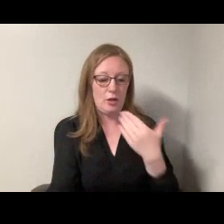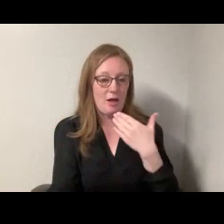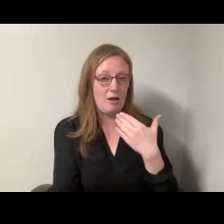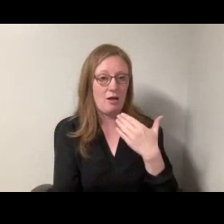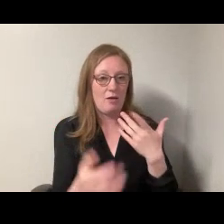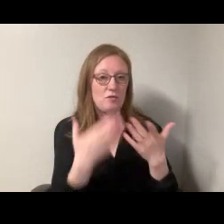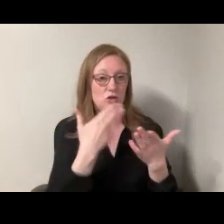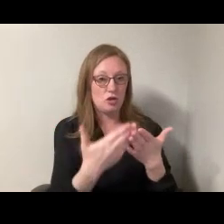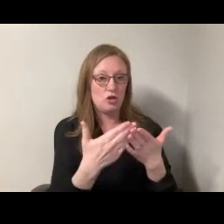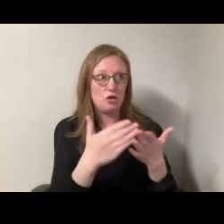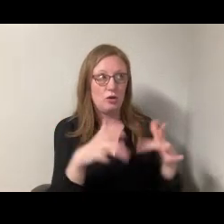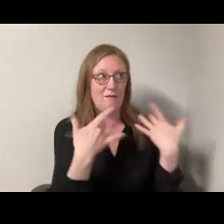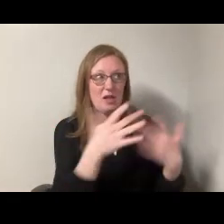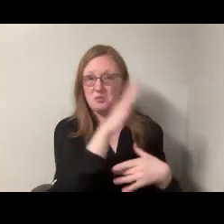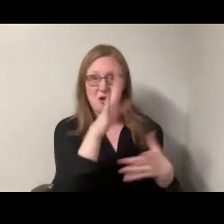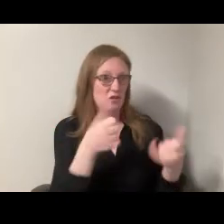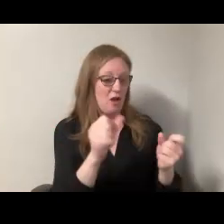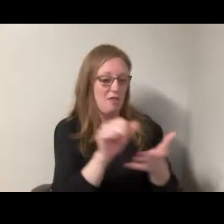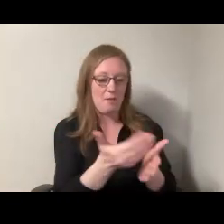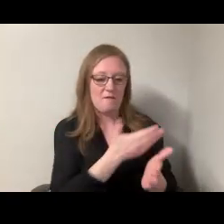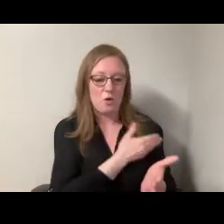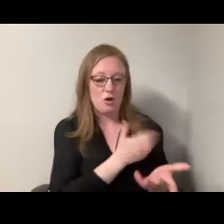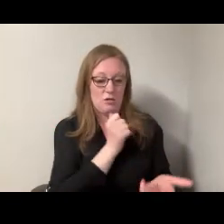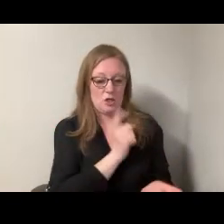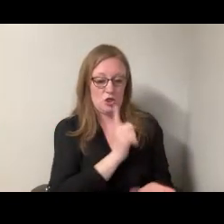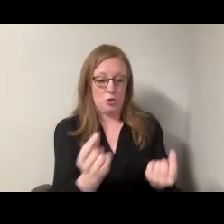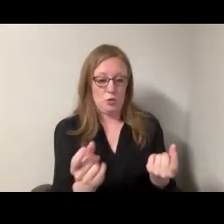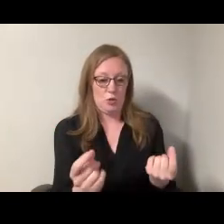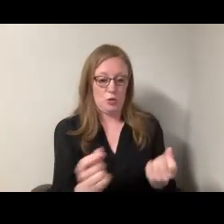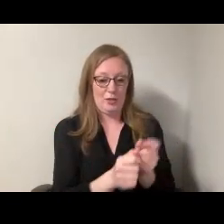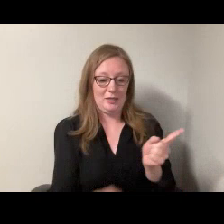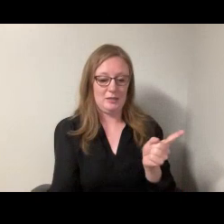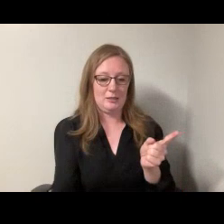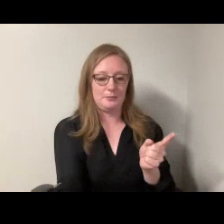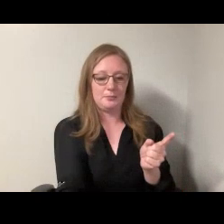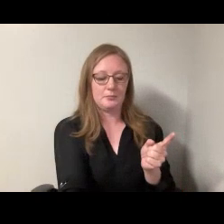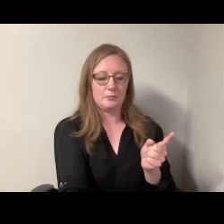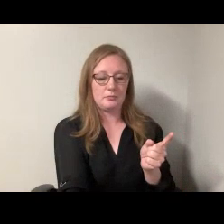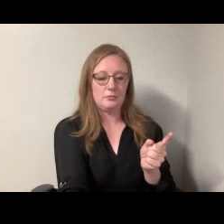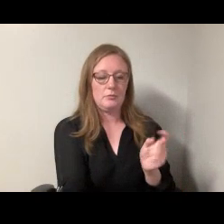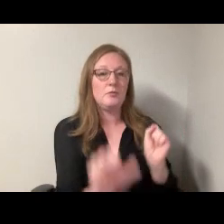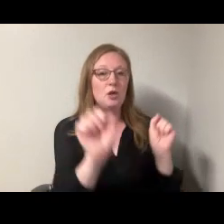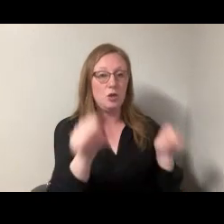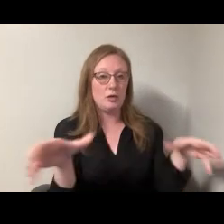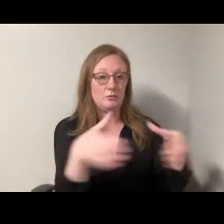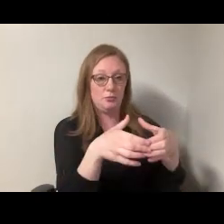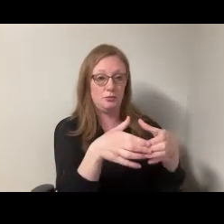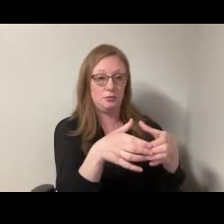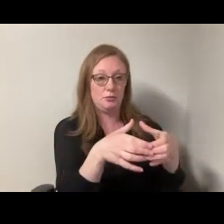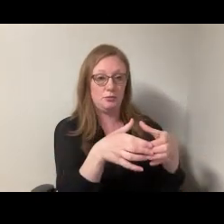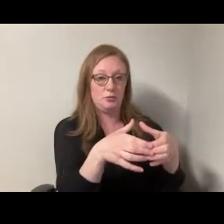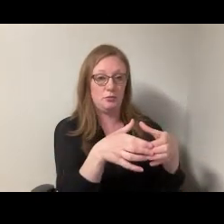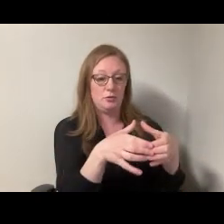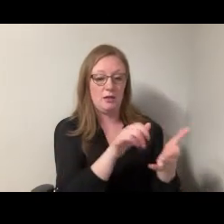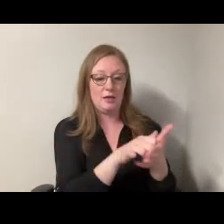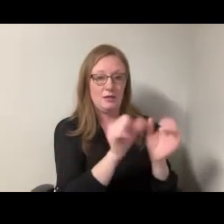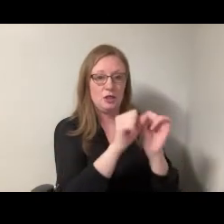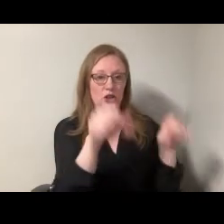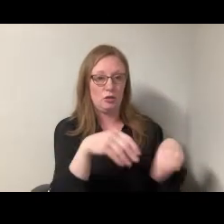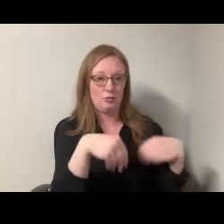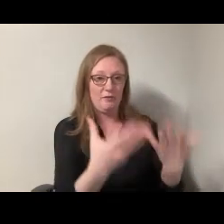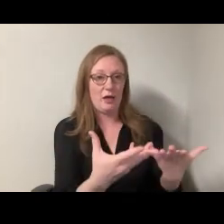you've never done it before, you're not sure. What you can do is convene the shelter